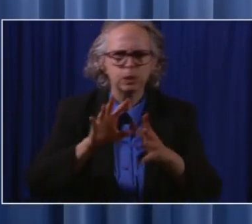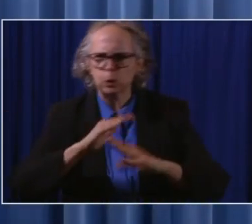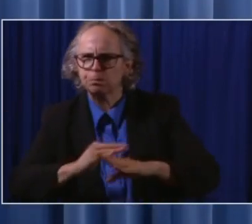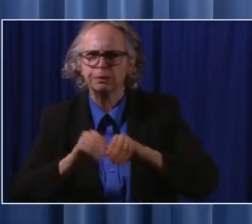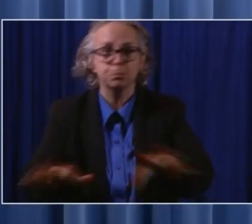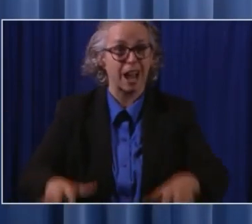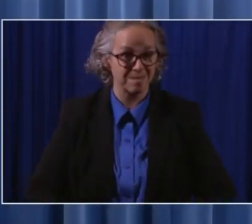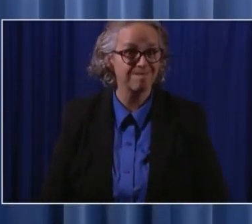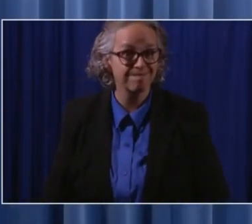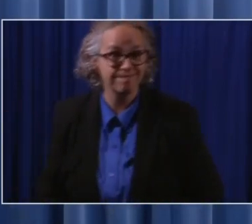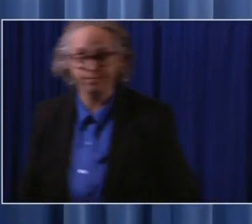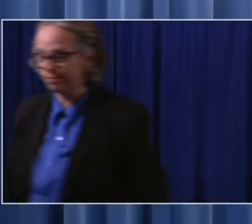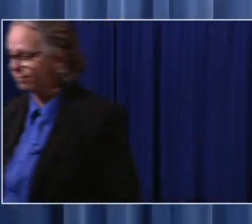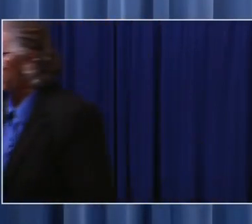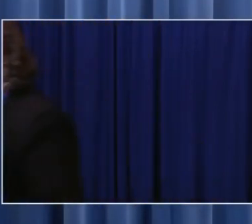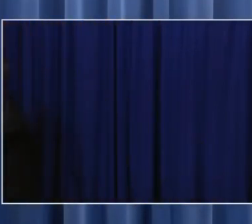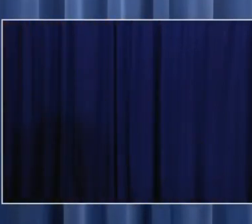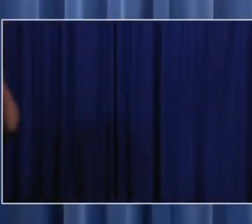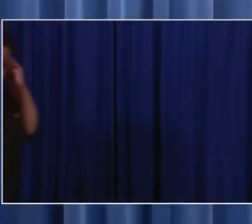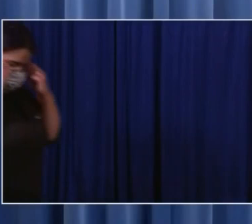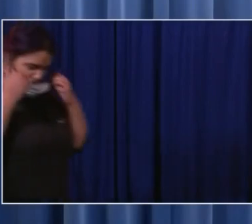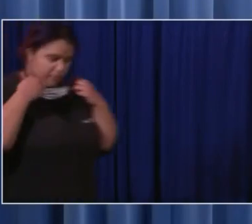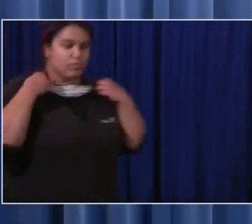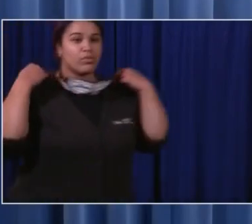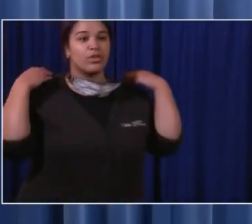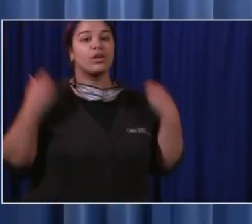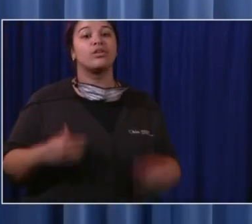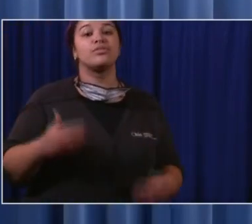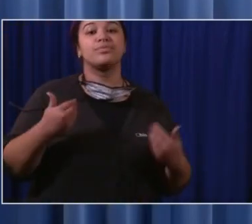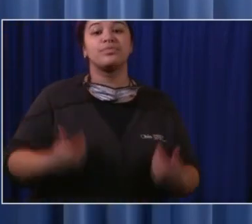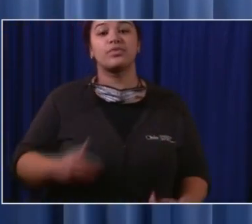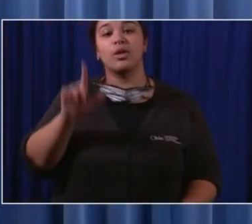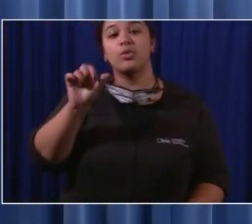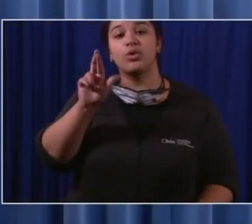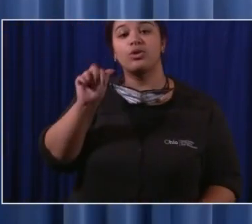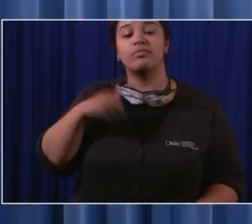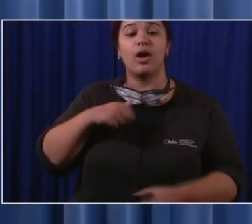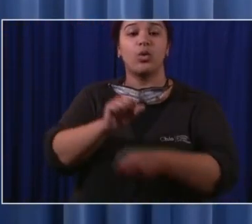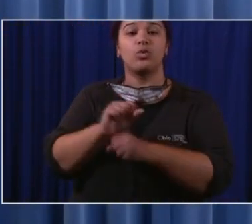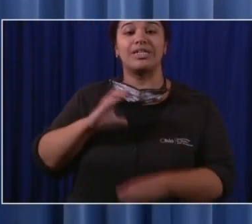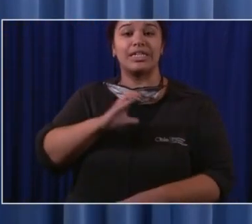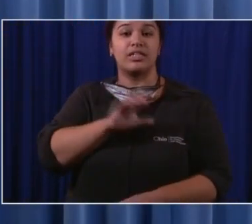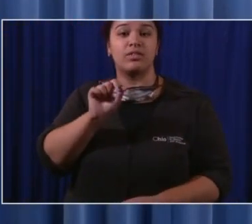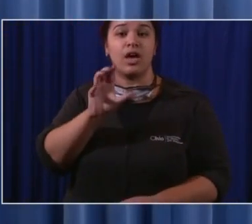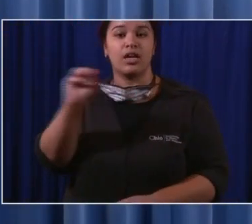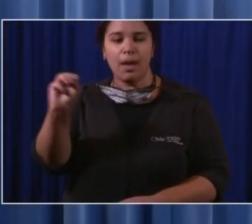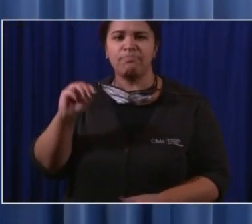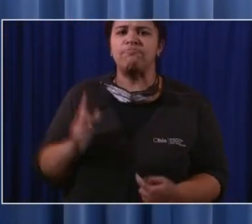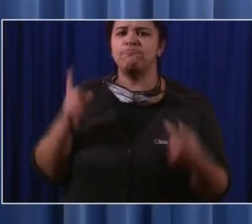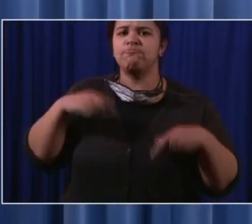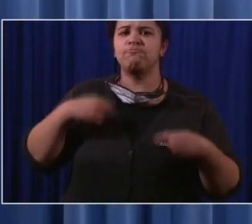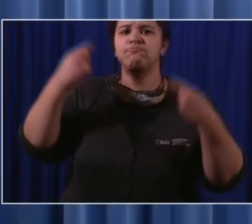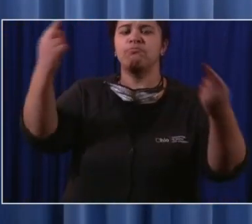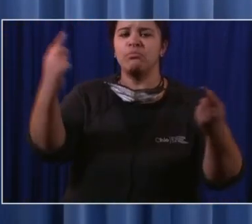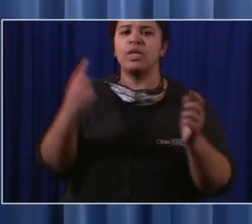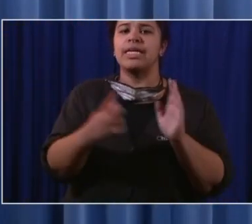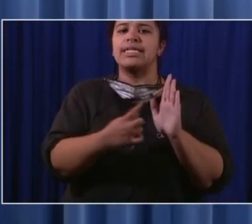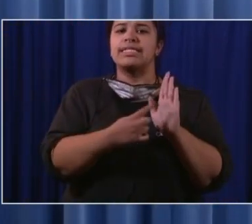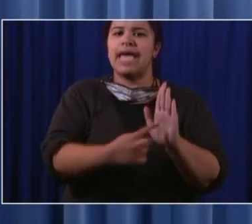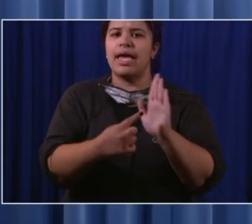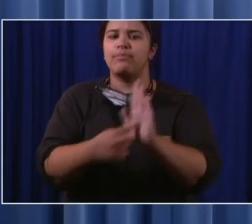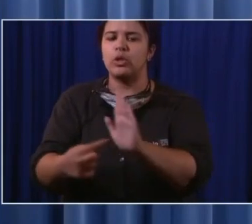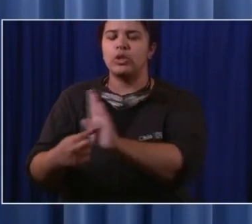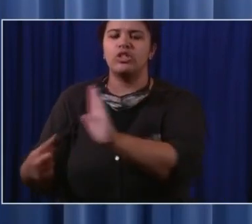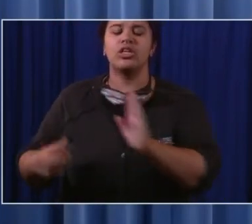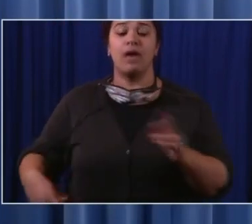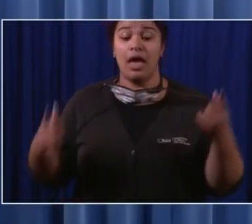Laura Hancock from Cleveland.com. You've provided a lot of compelling examples of how coronavirus has spread through informal gatherings